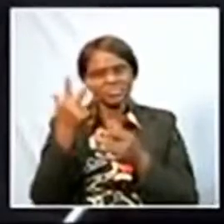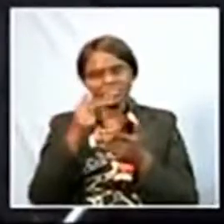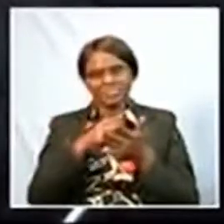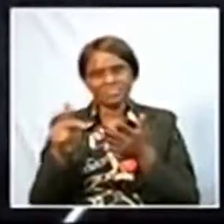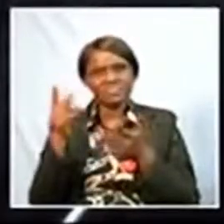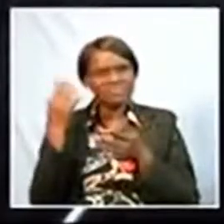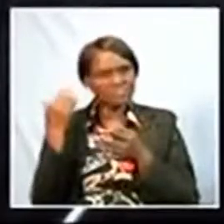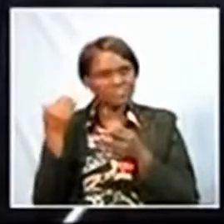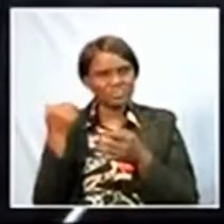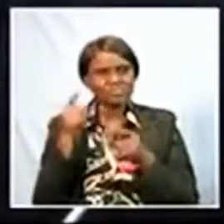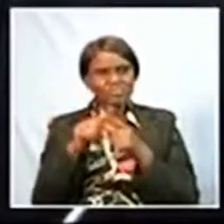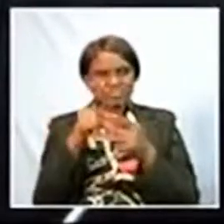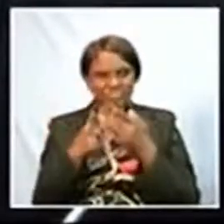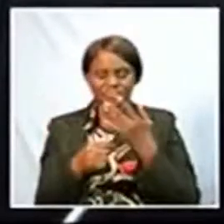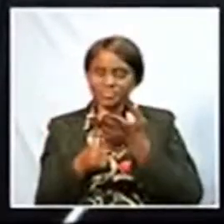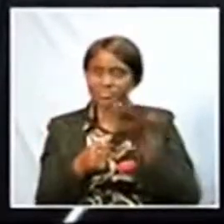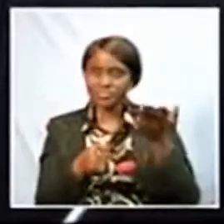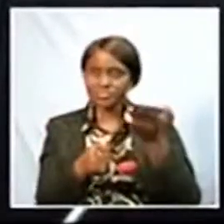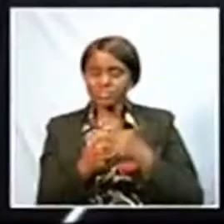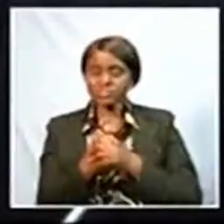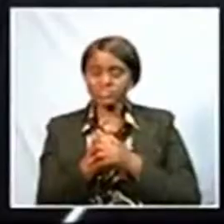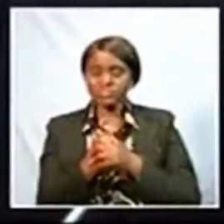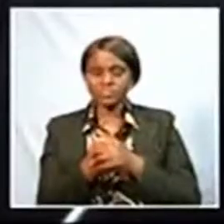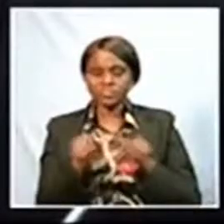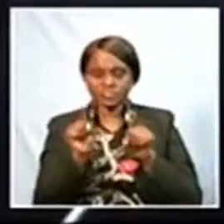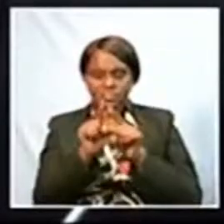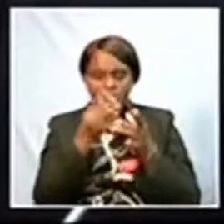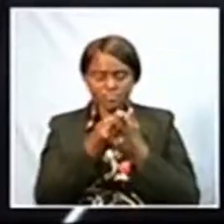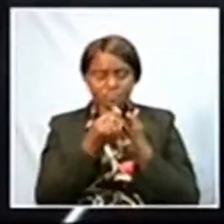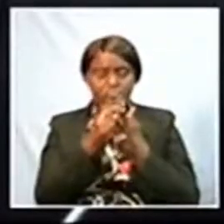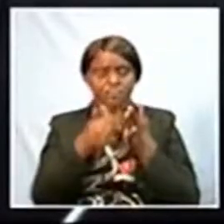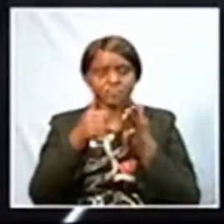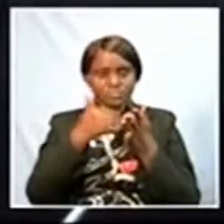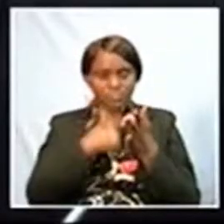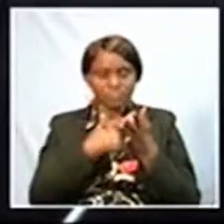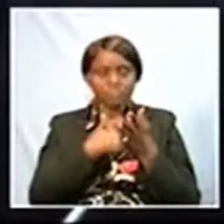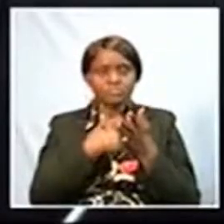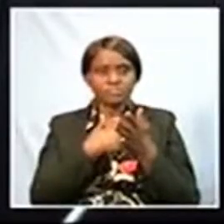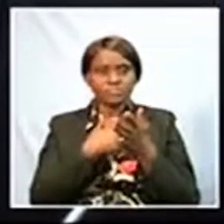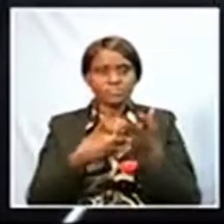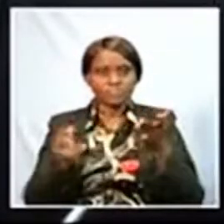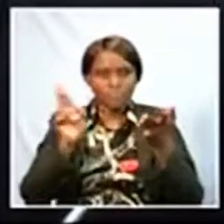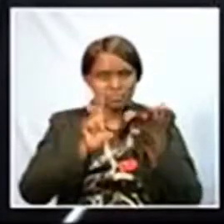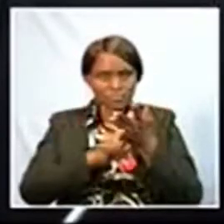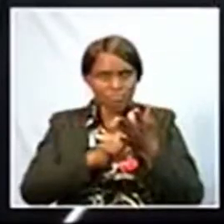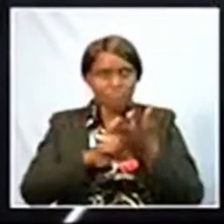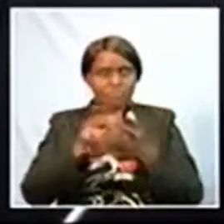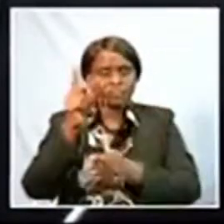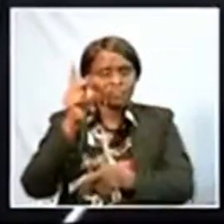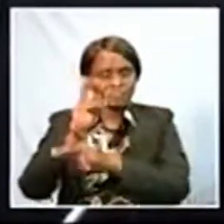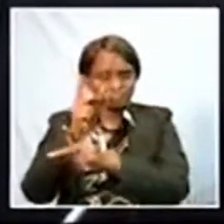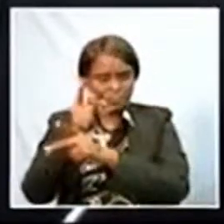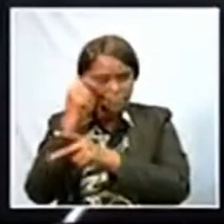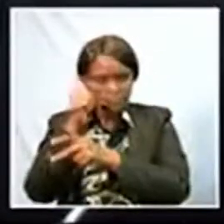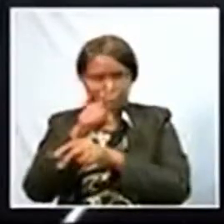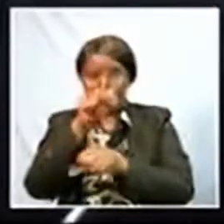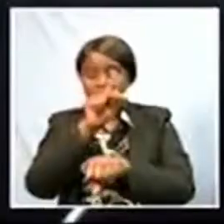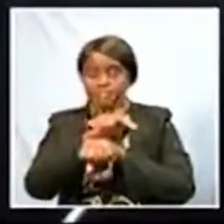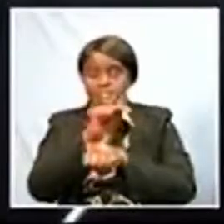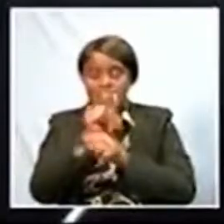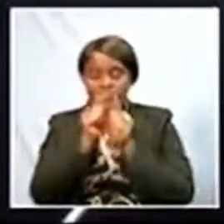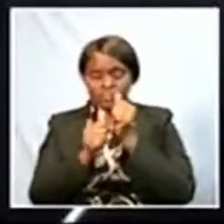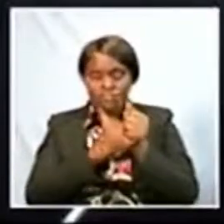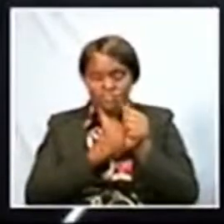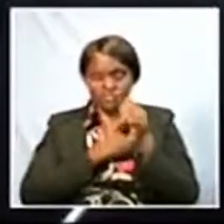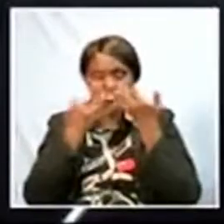ago. But the funds that you have ring-fenced for this project, which I